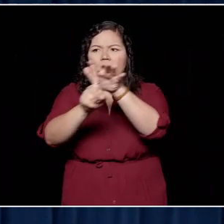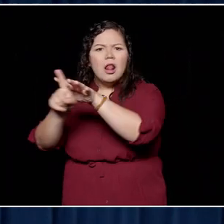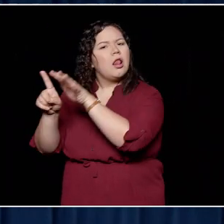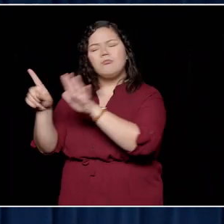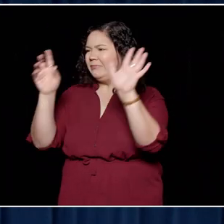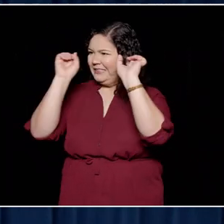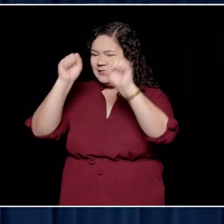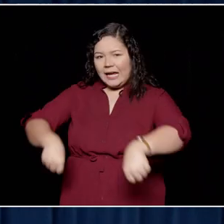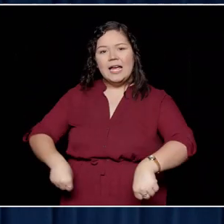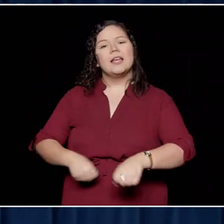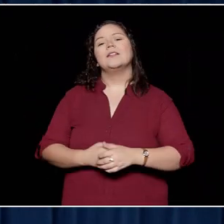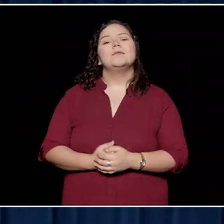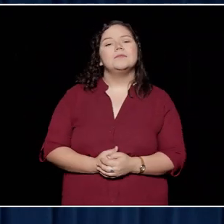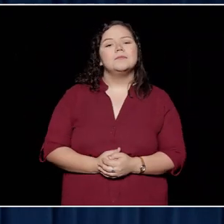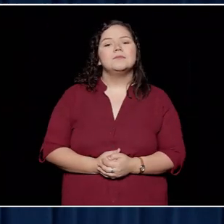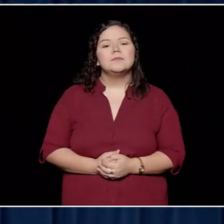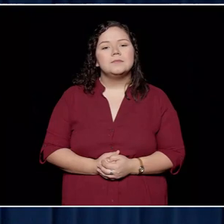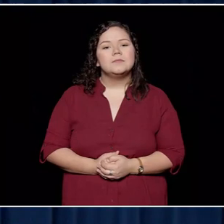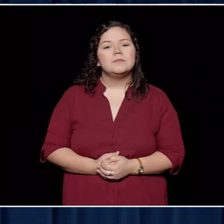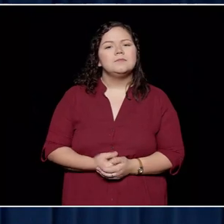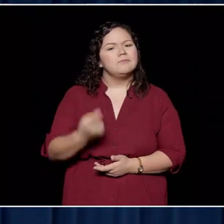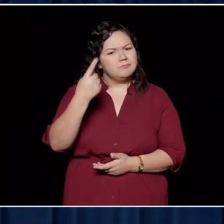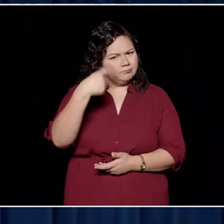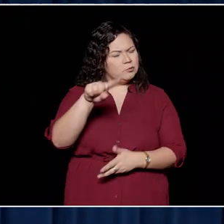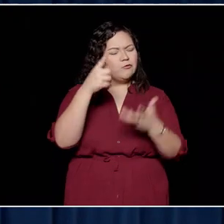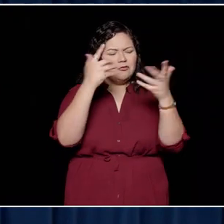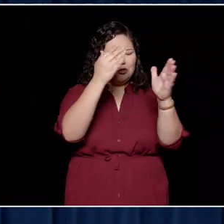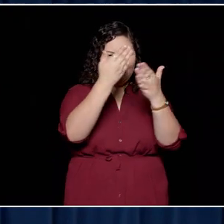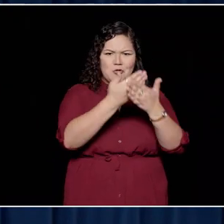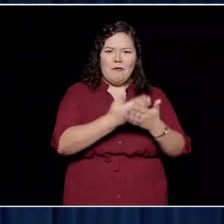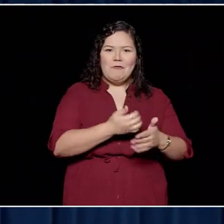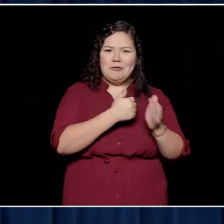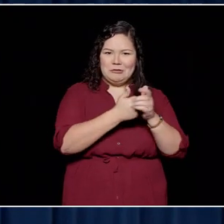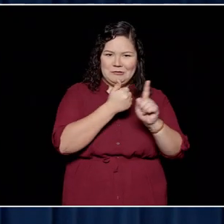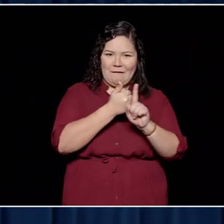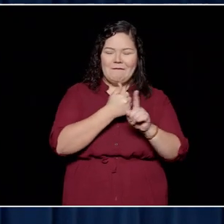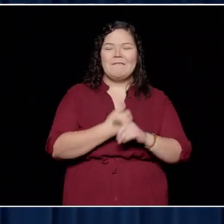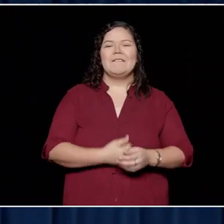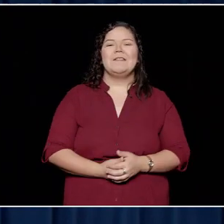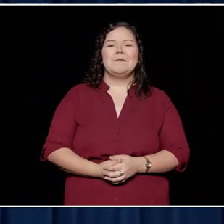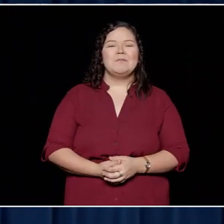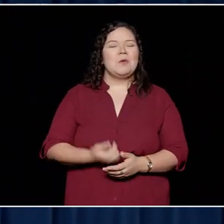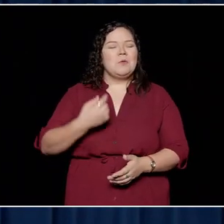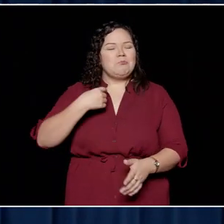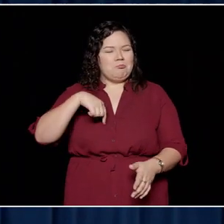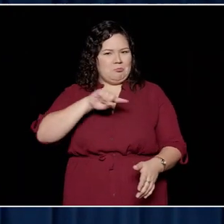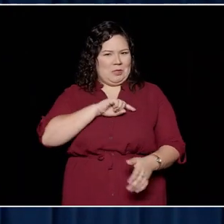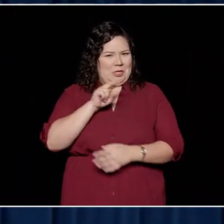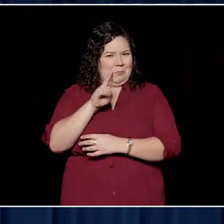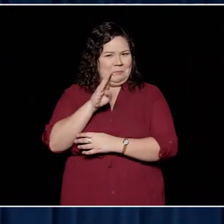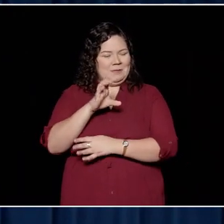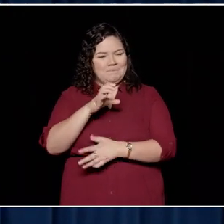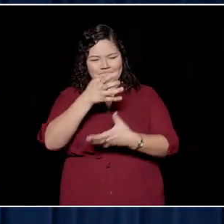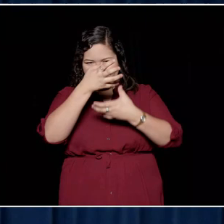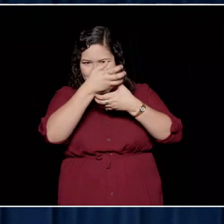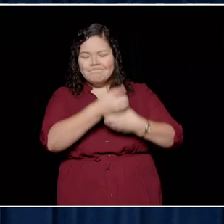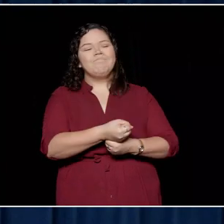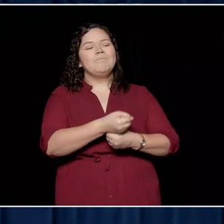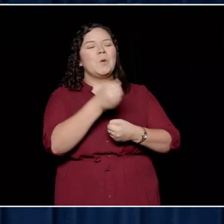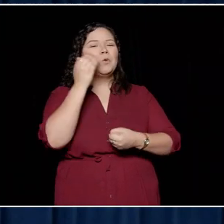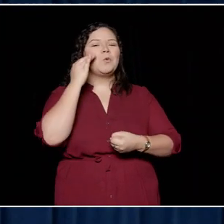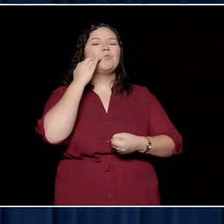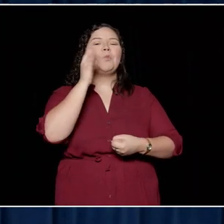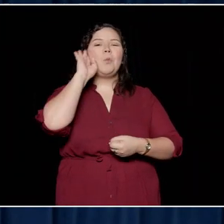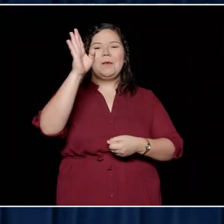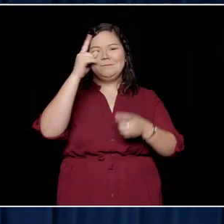curricula. You've more than proven yourself, and we have absolute faith in you.